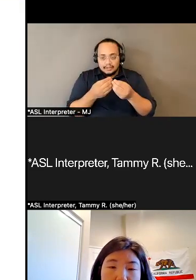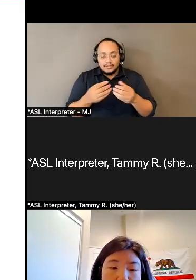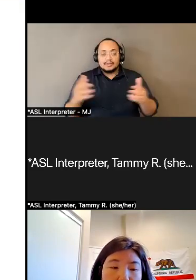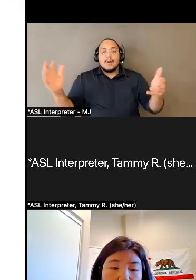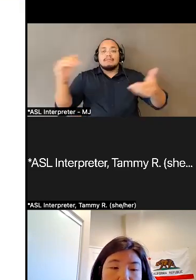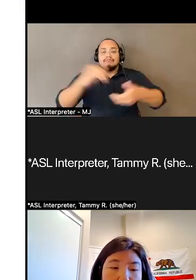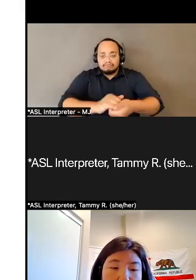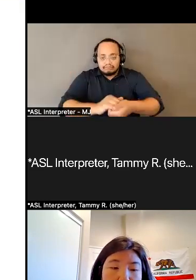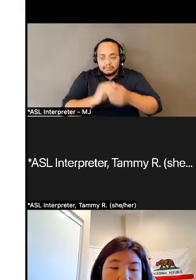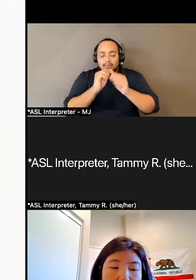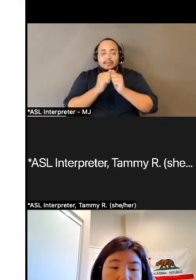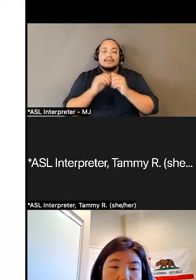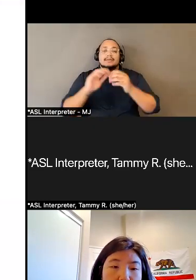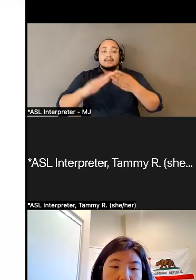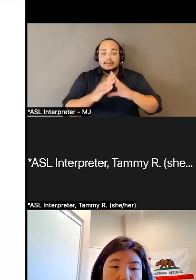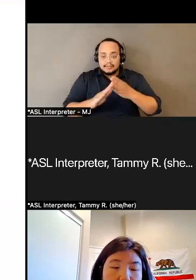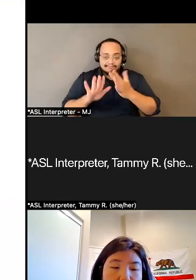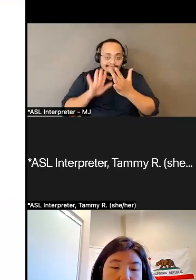that outreach. Next slide.